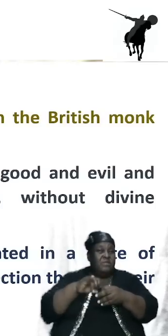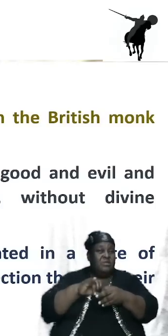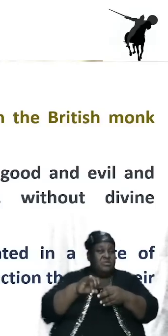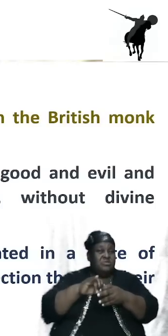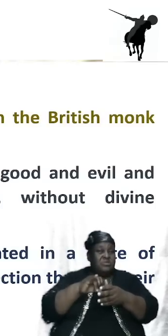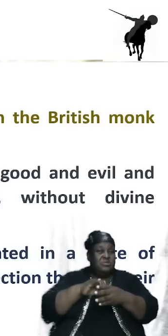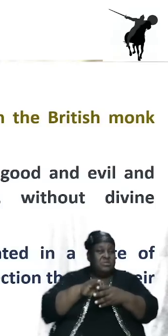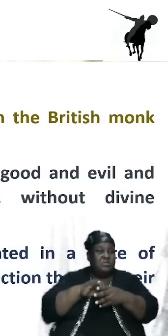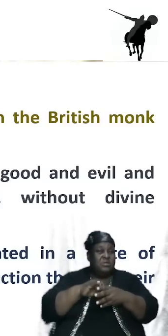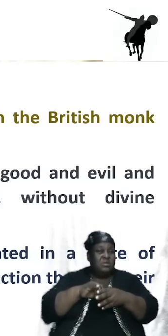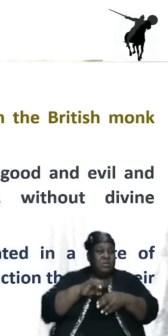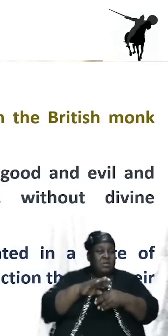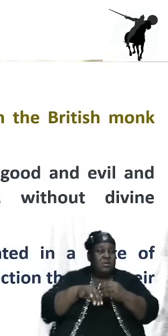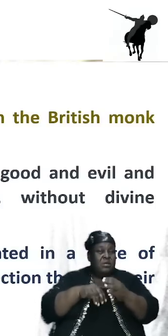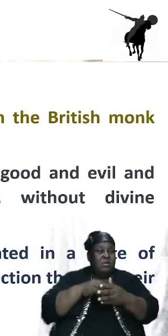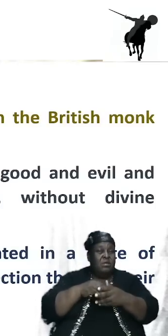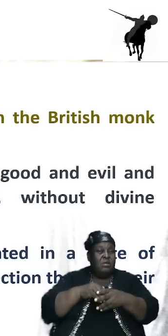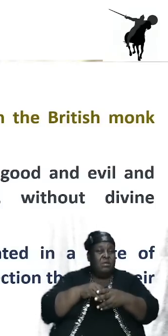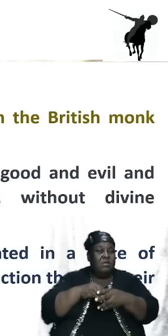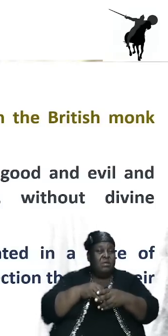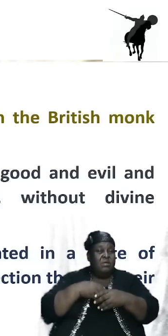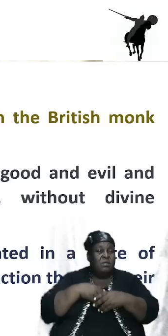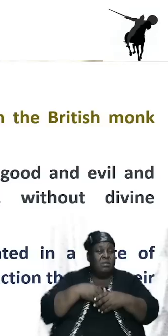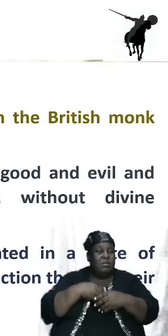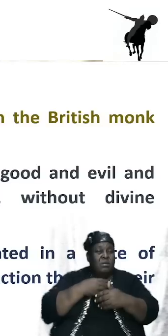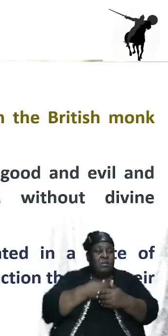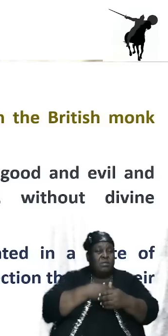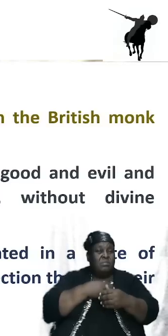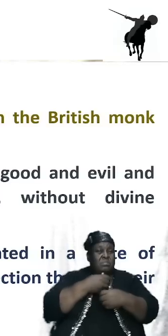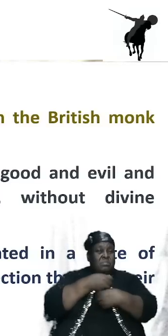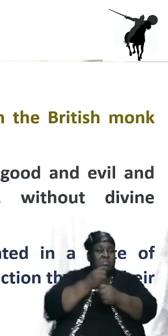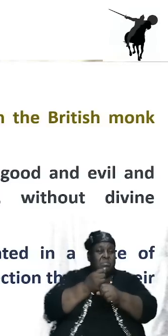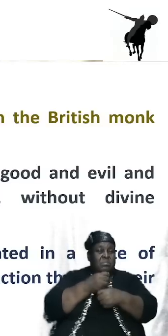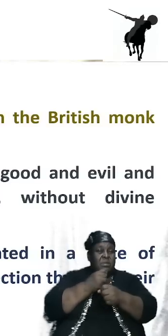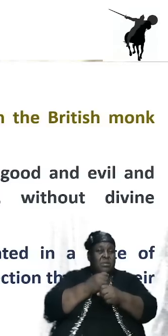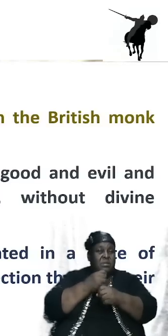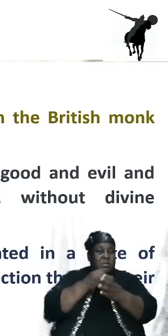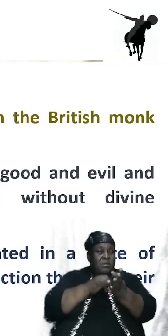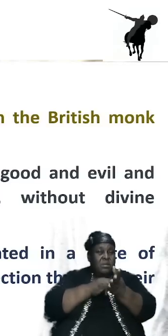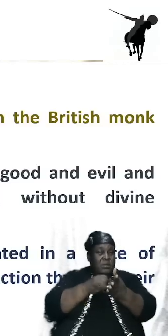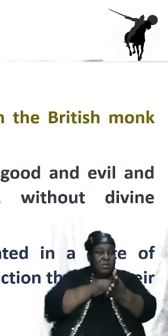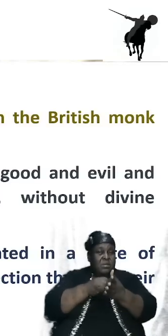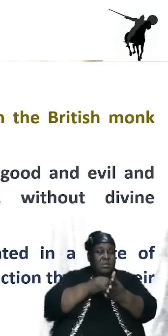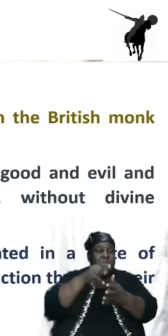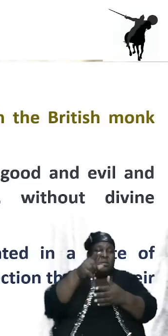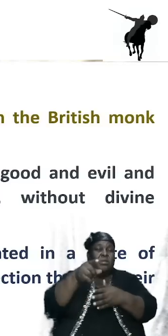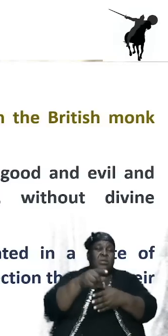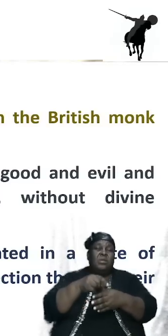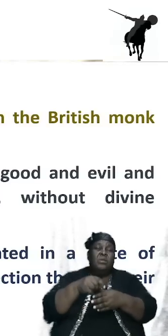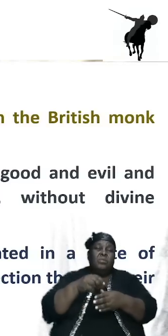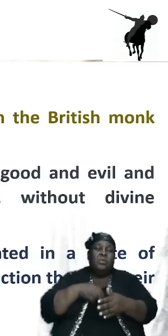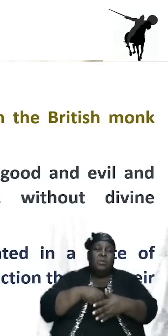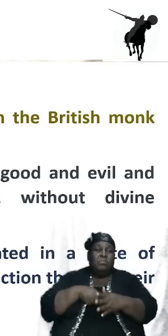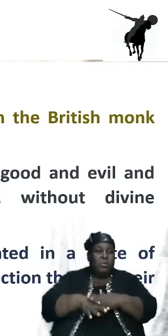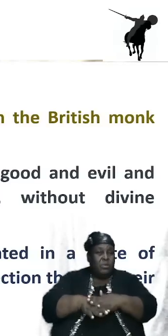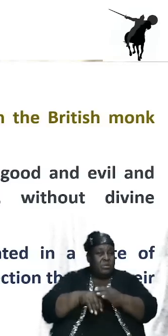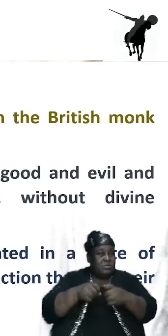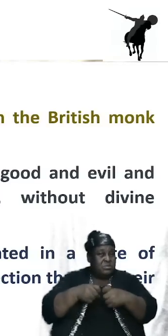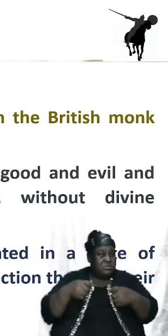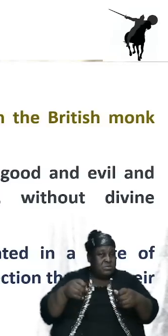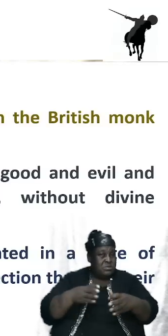of us were created innocent, in the sense that when you were born, you were born sinless. And